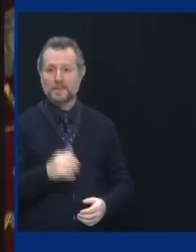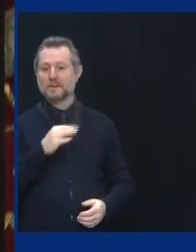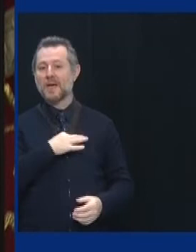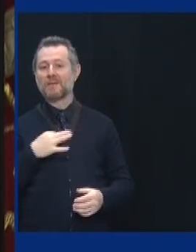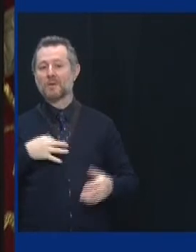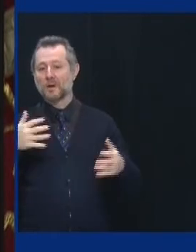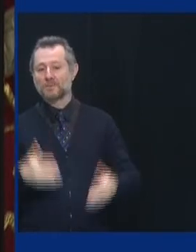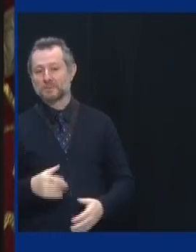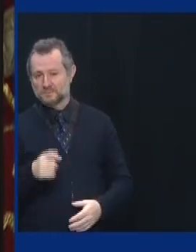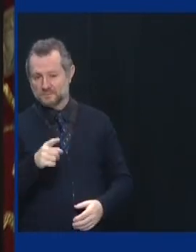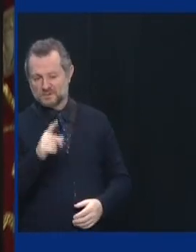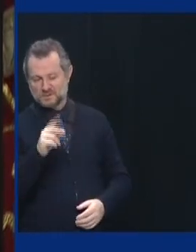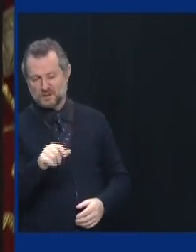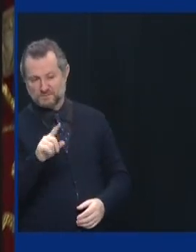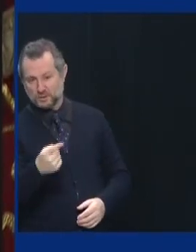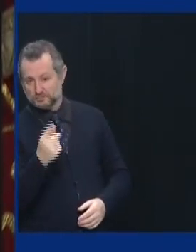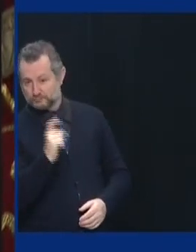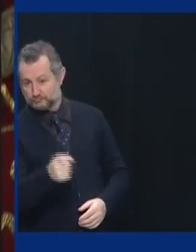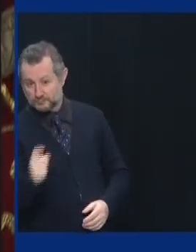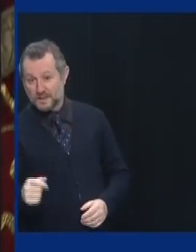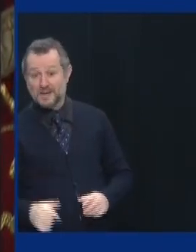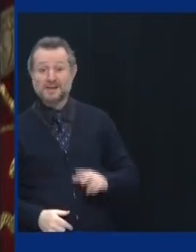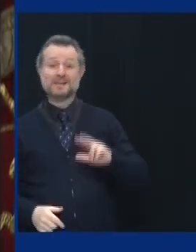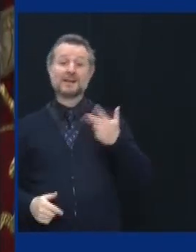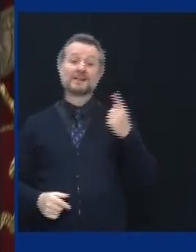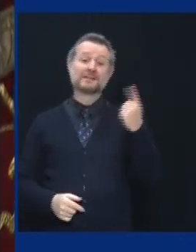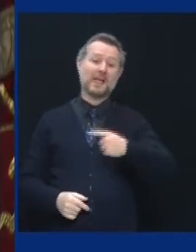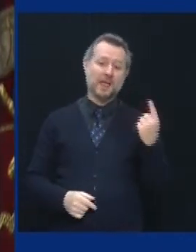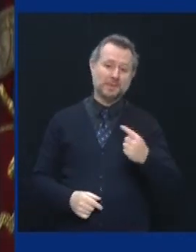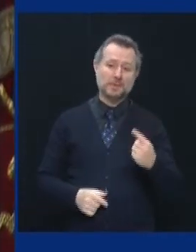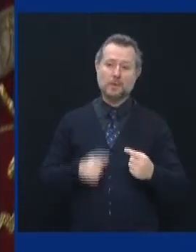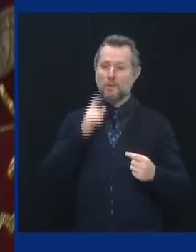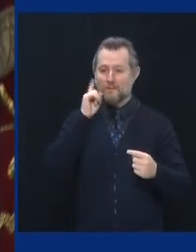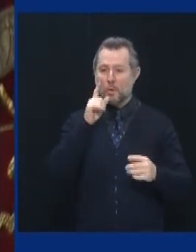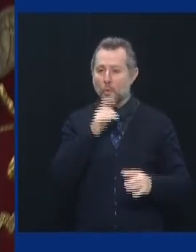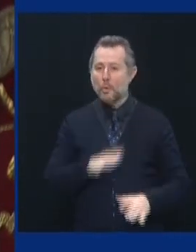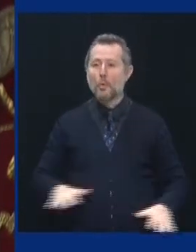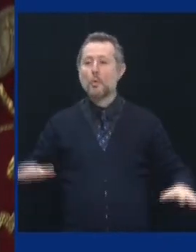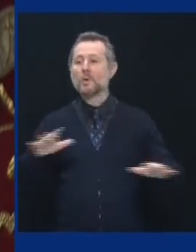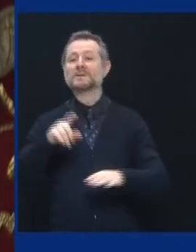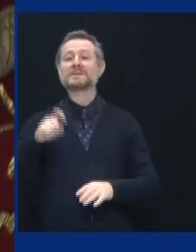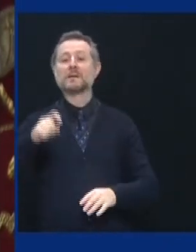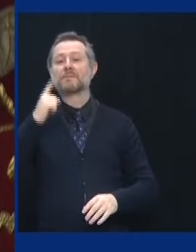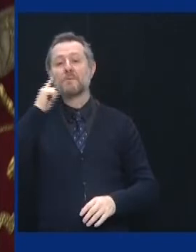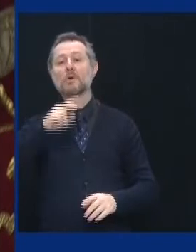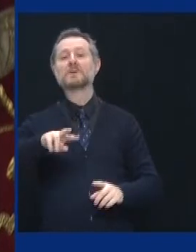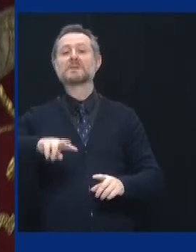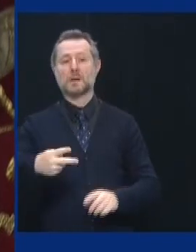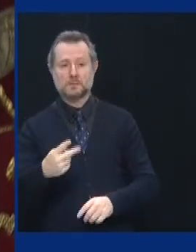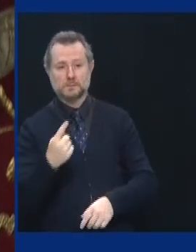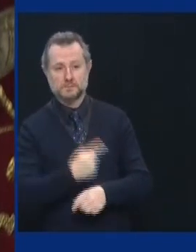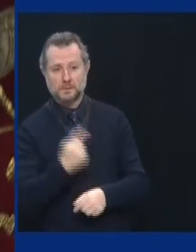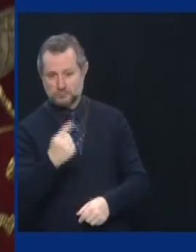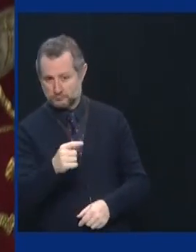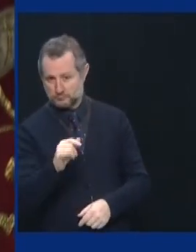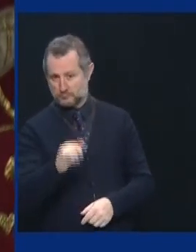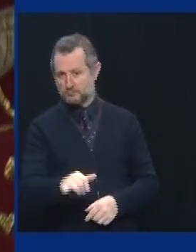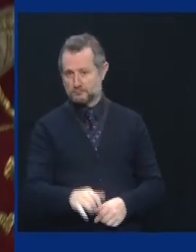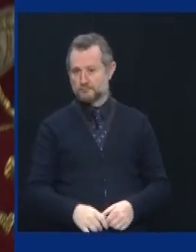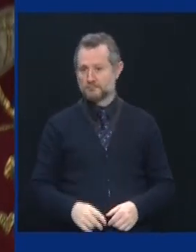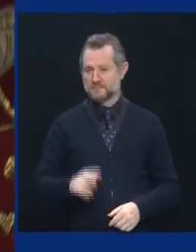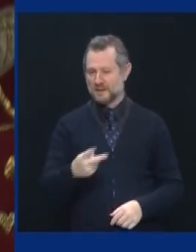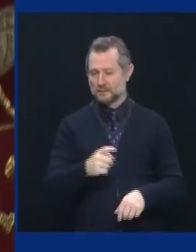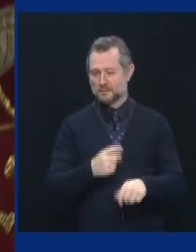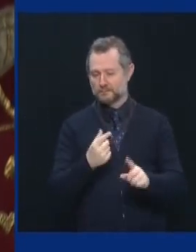1. And then clinical day 3, you offer second doses to everyone who got a first dose on clinical day 2. And so